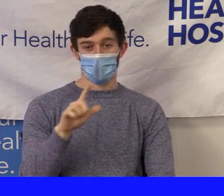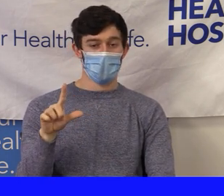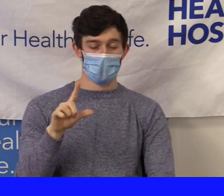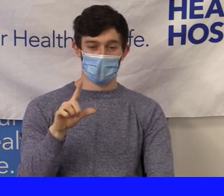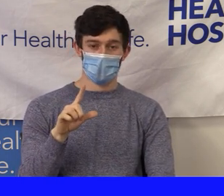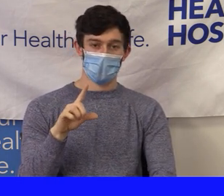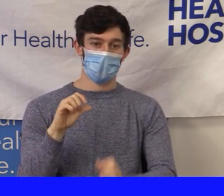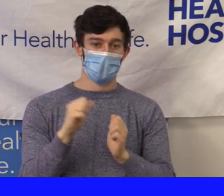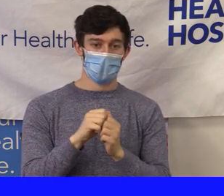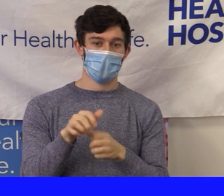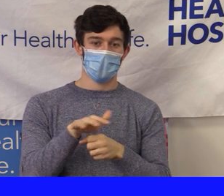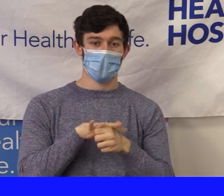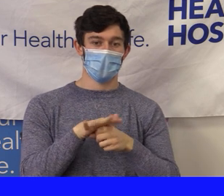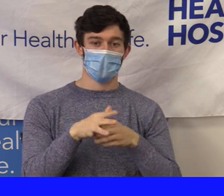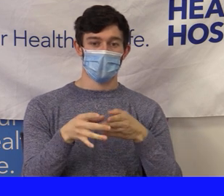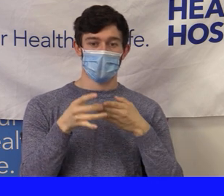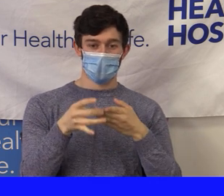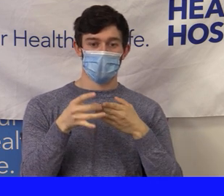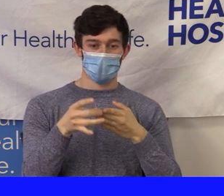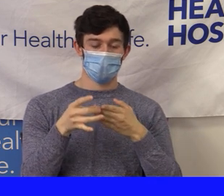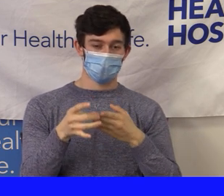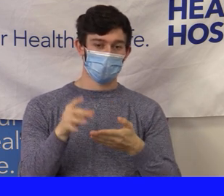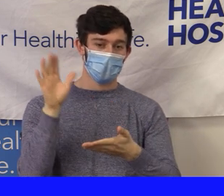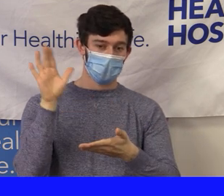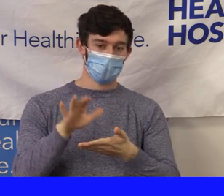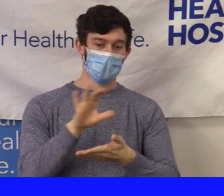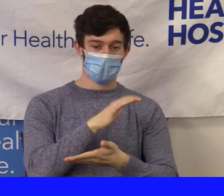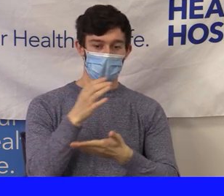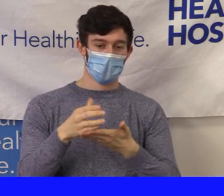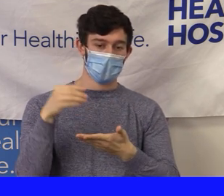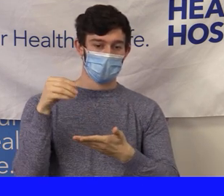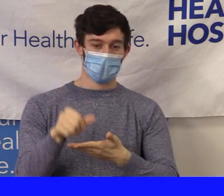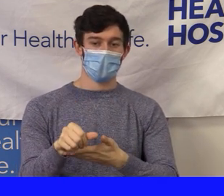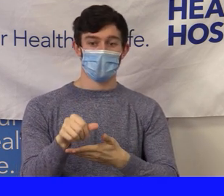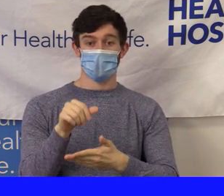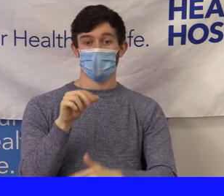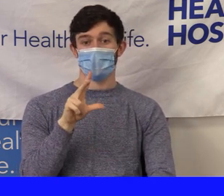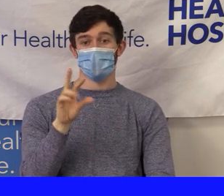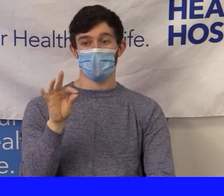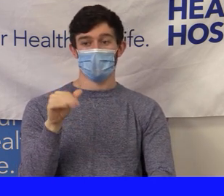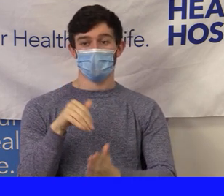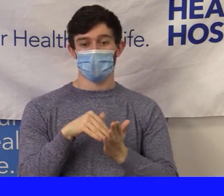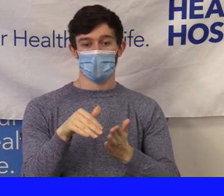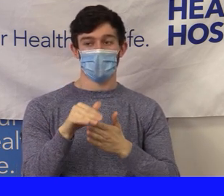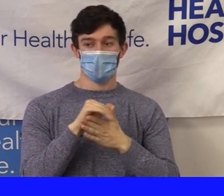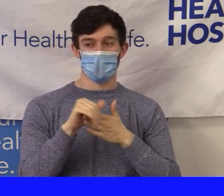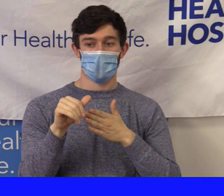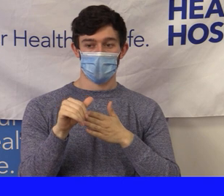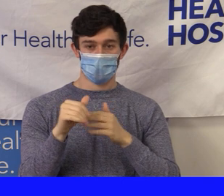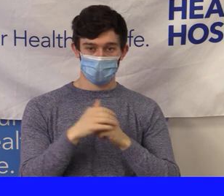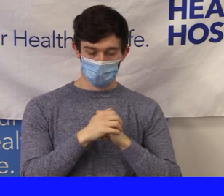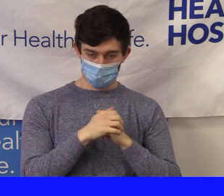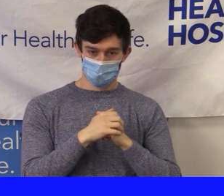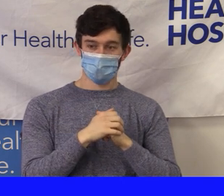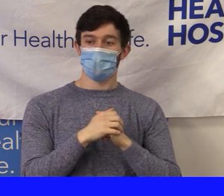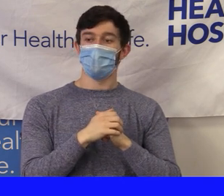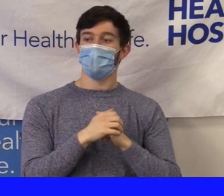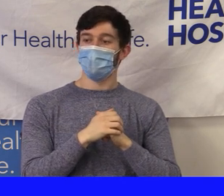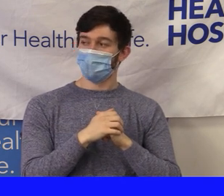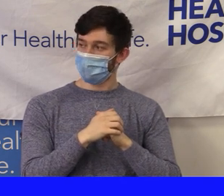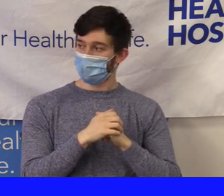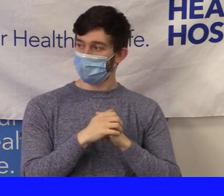the facility leadership, reduced supply expenses by $39 million, right-sized